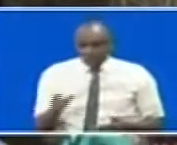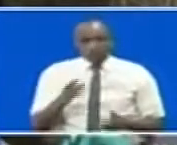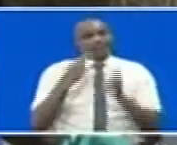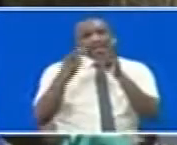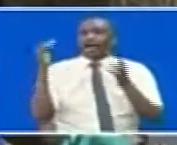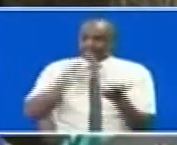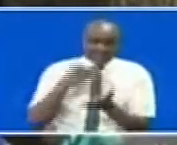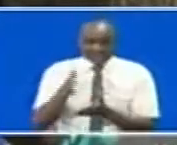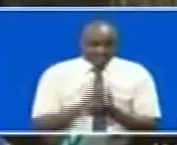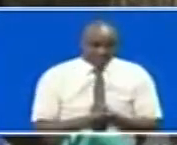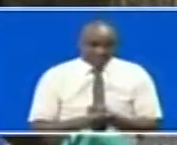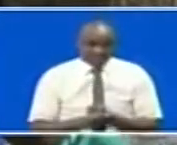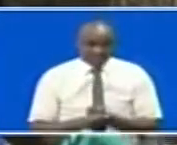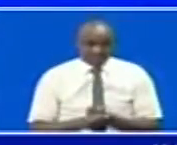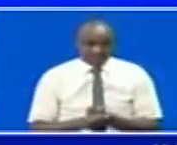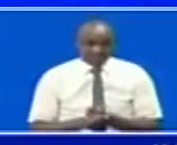again.